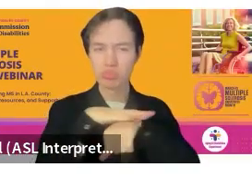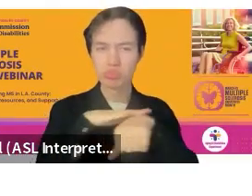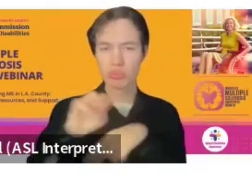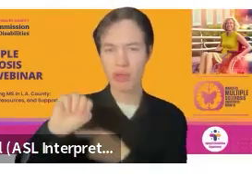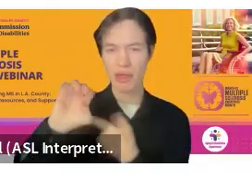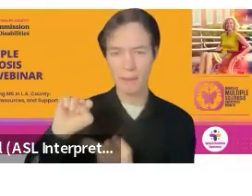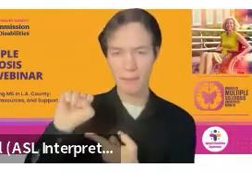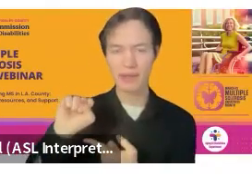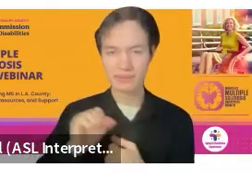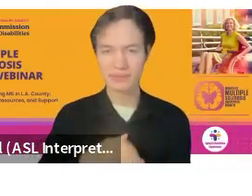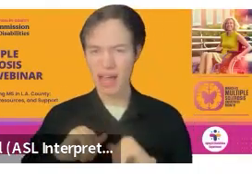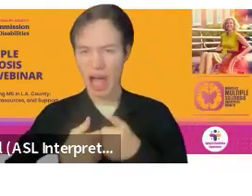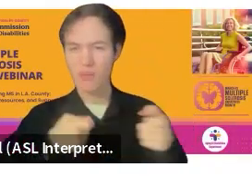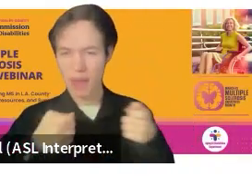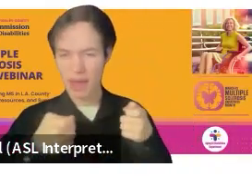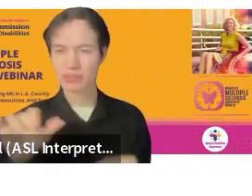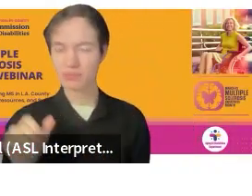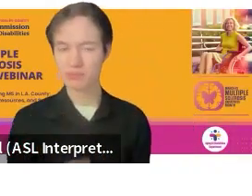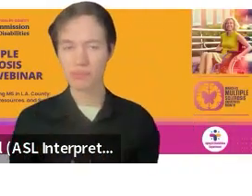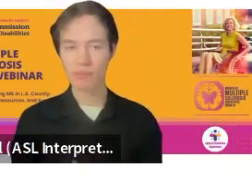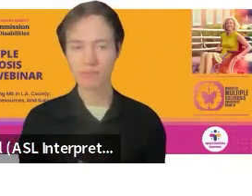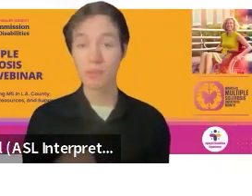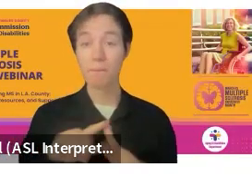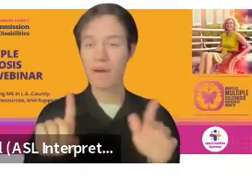of it, but I'm going to start with how we